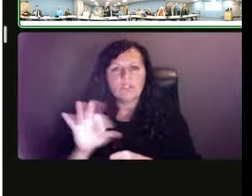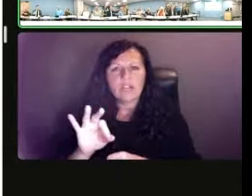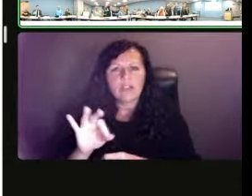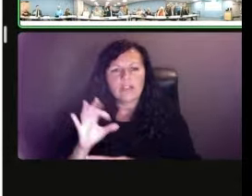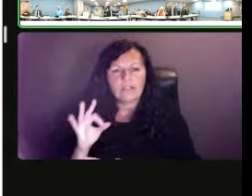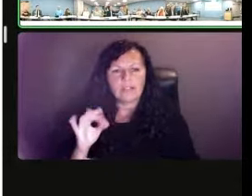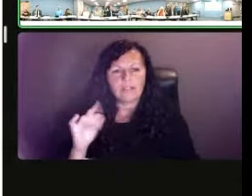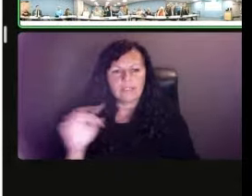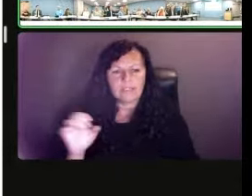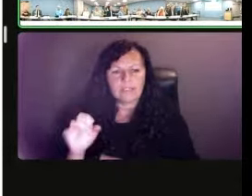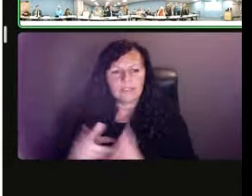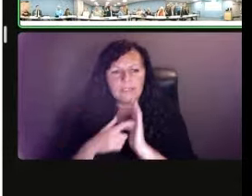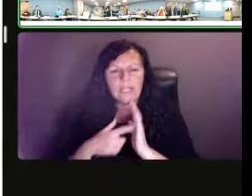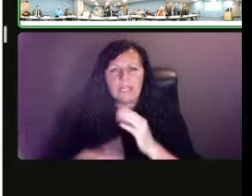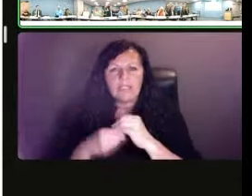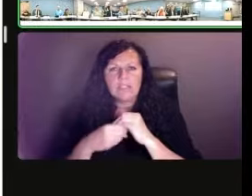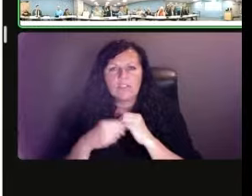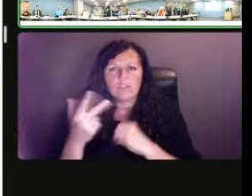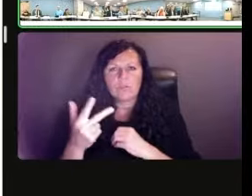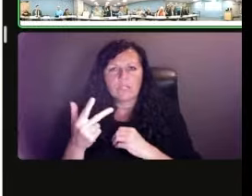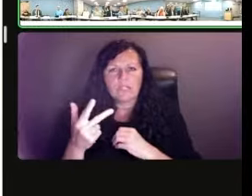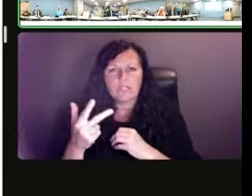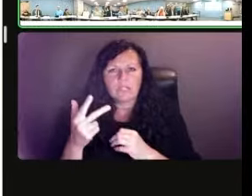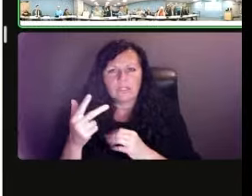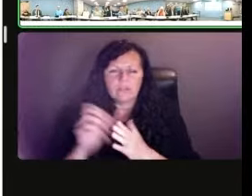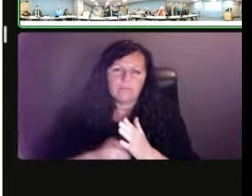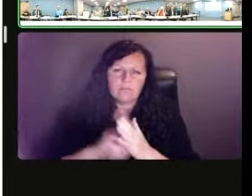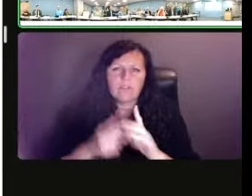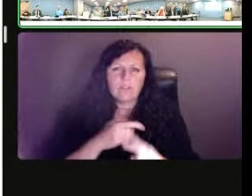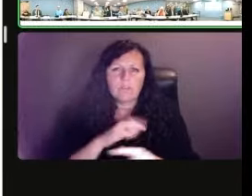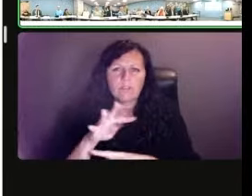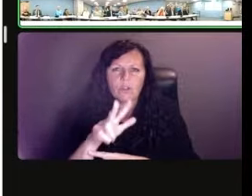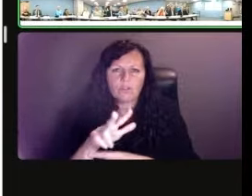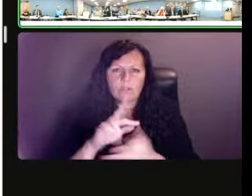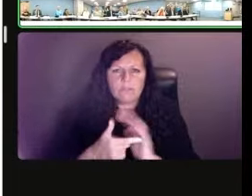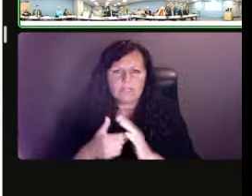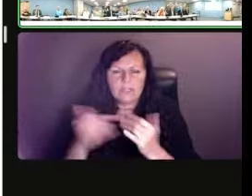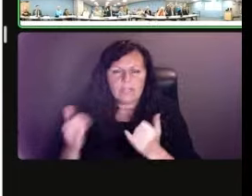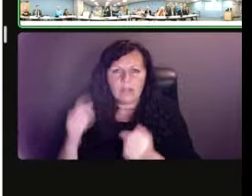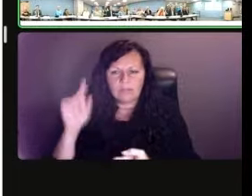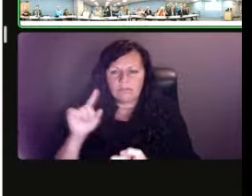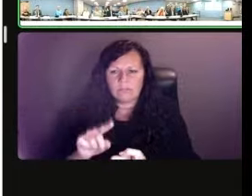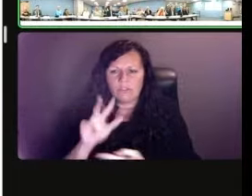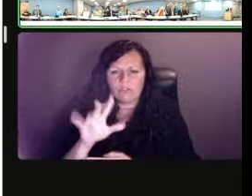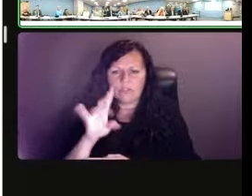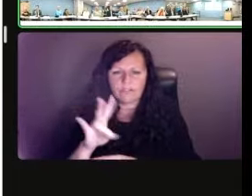additional 3 off of that 43, so taking it down to 37.